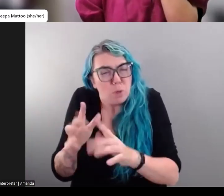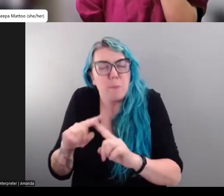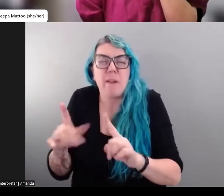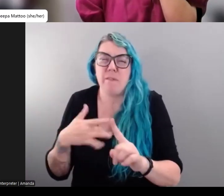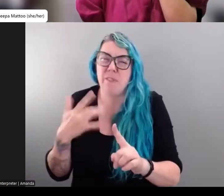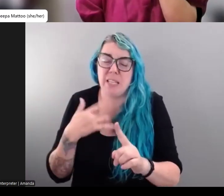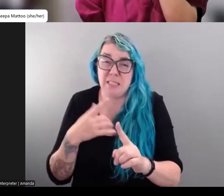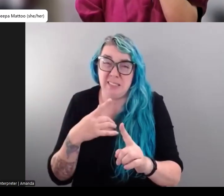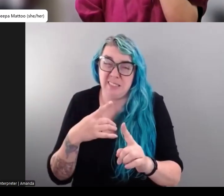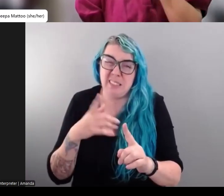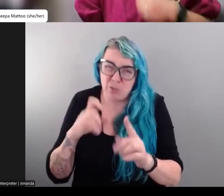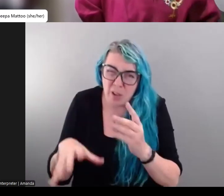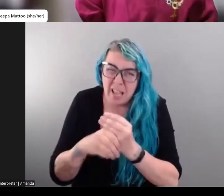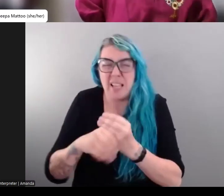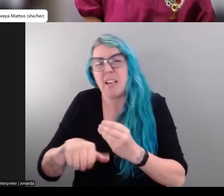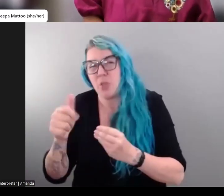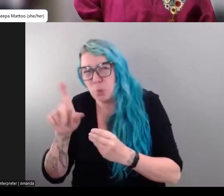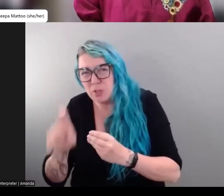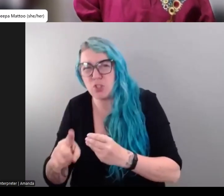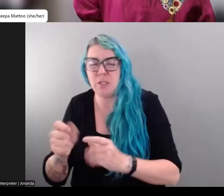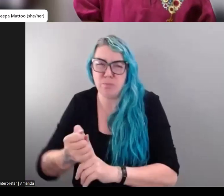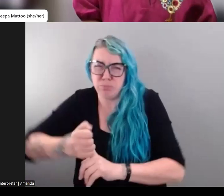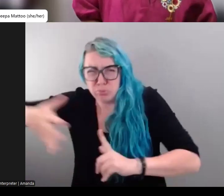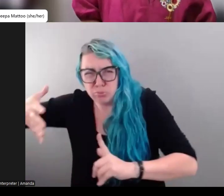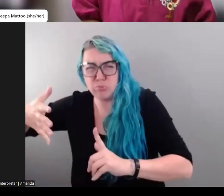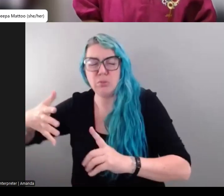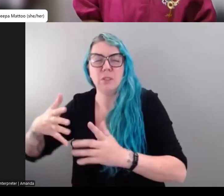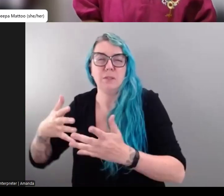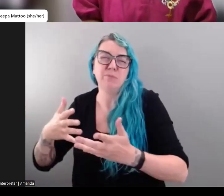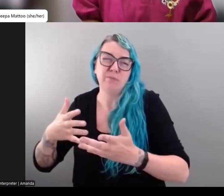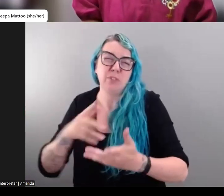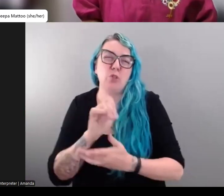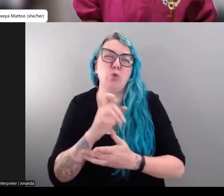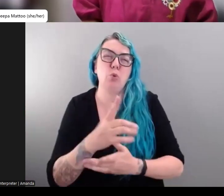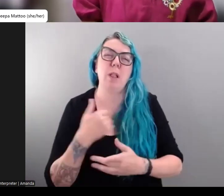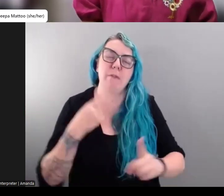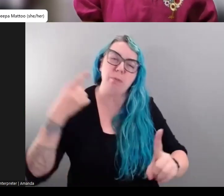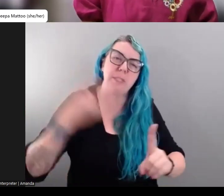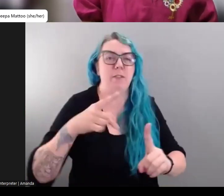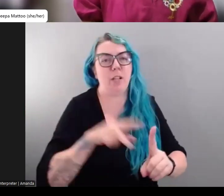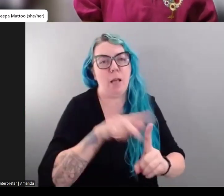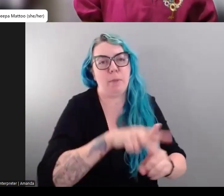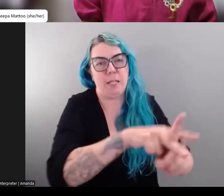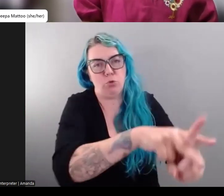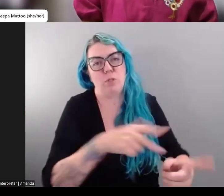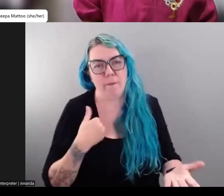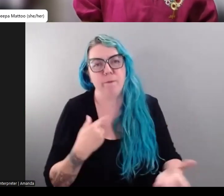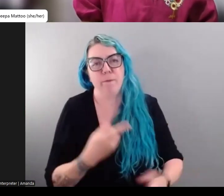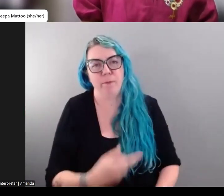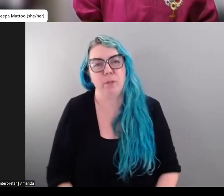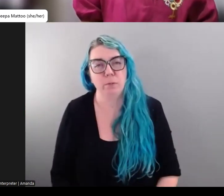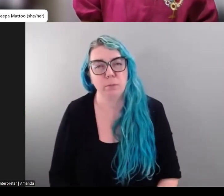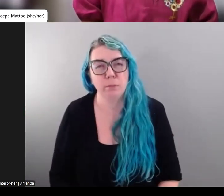Thank you, Deepa. Thank you. I've noticed that after we responded to the question about the chat, there was just